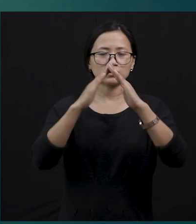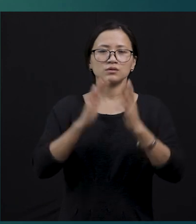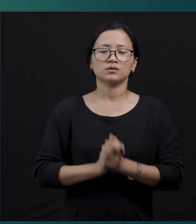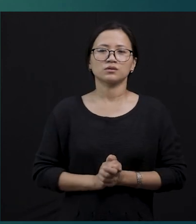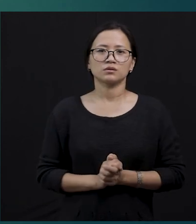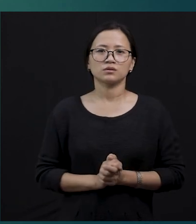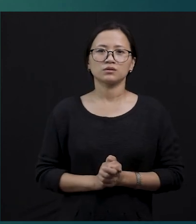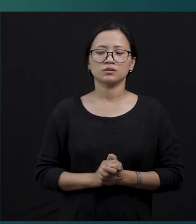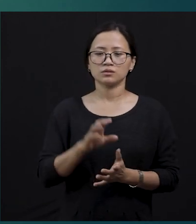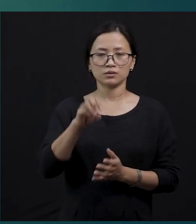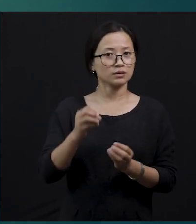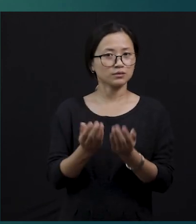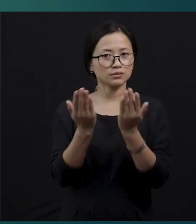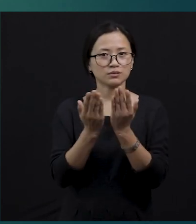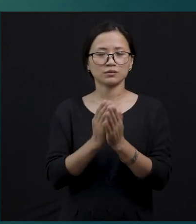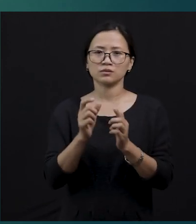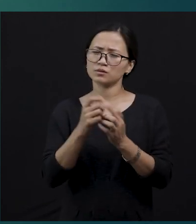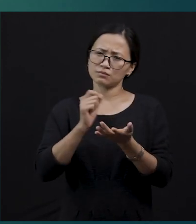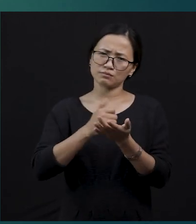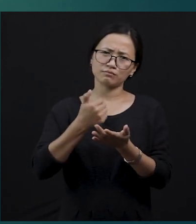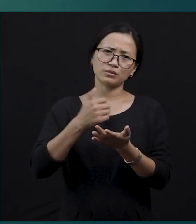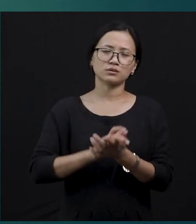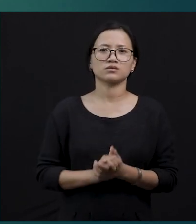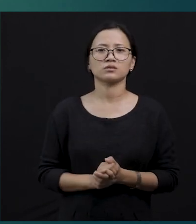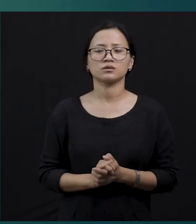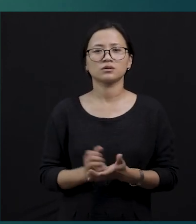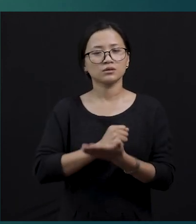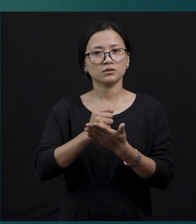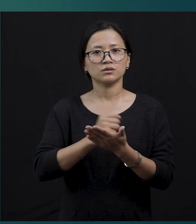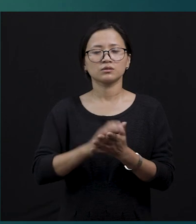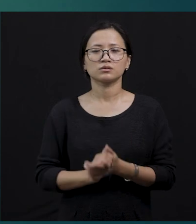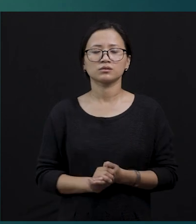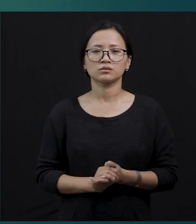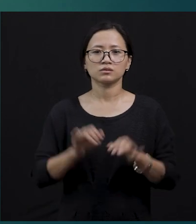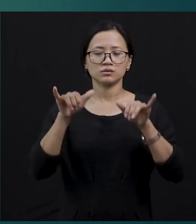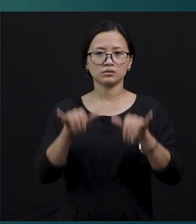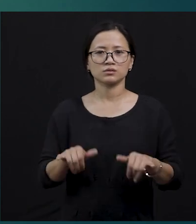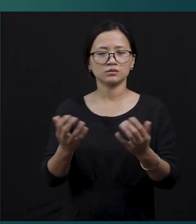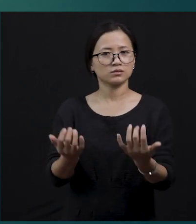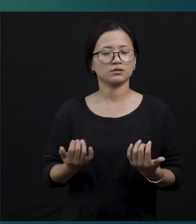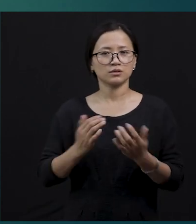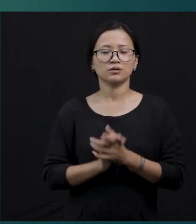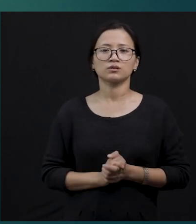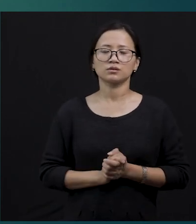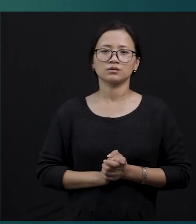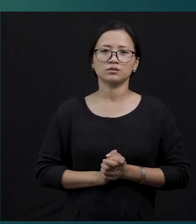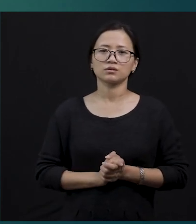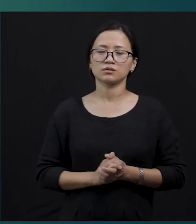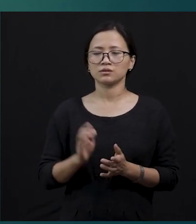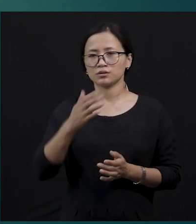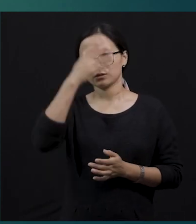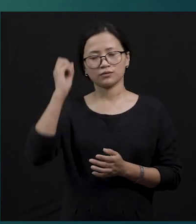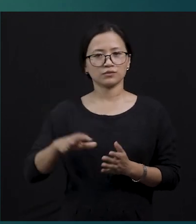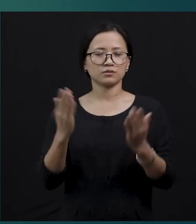home, taking your book, pen, okay? And then try to stay safe at home, all right? And do